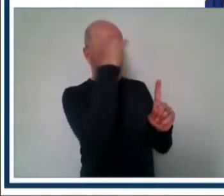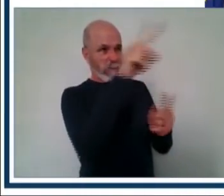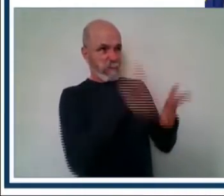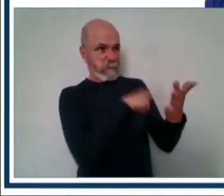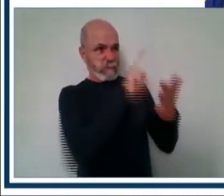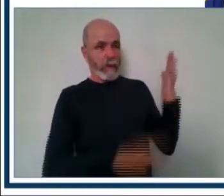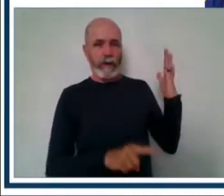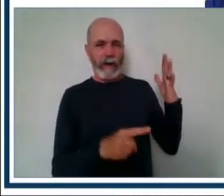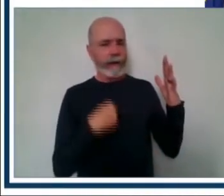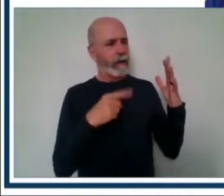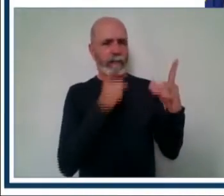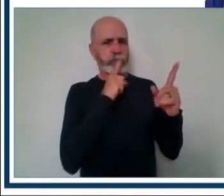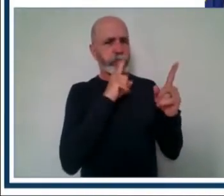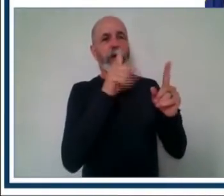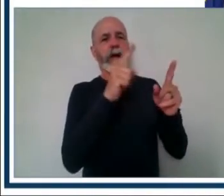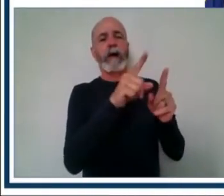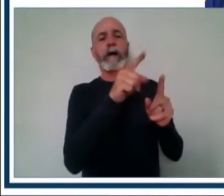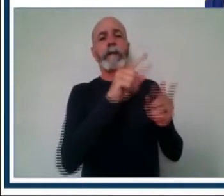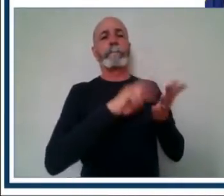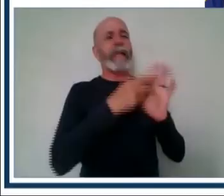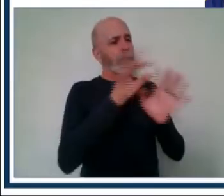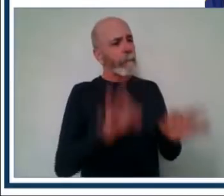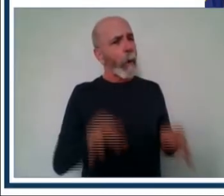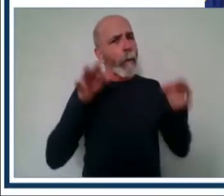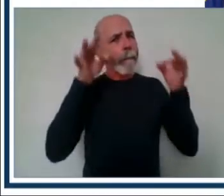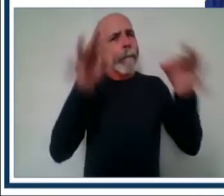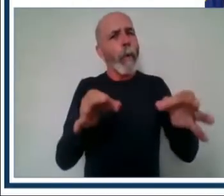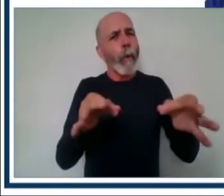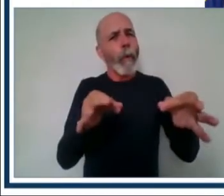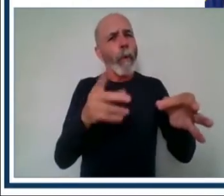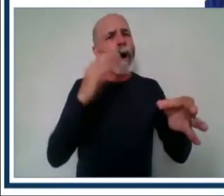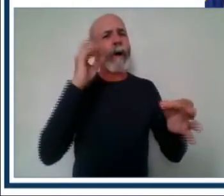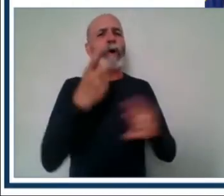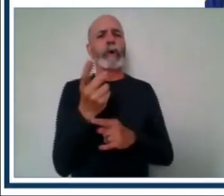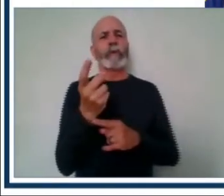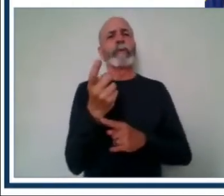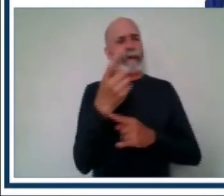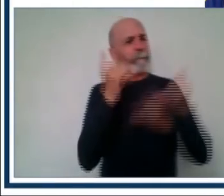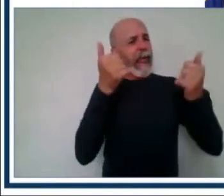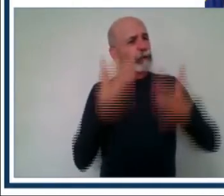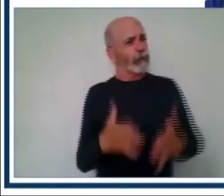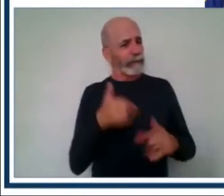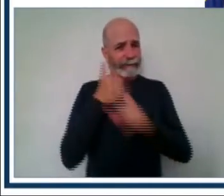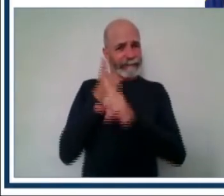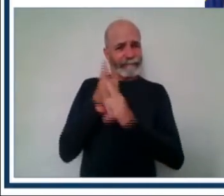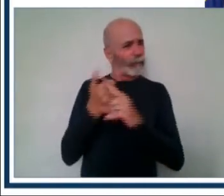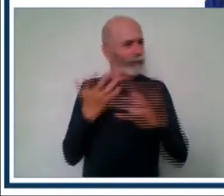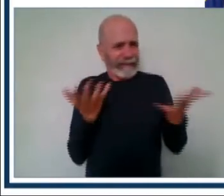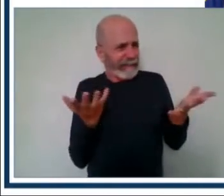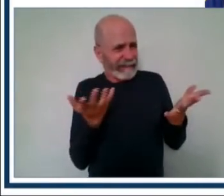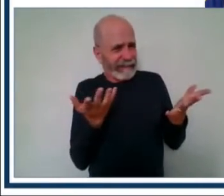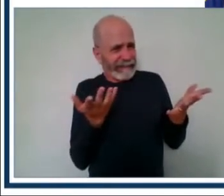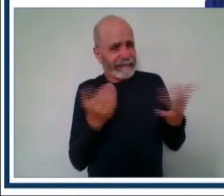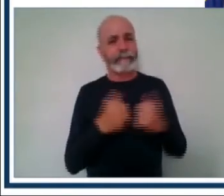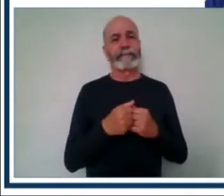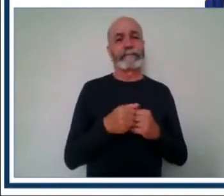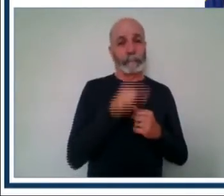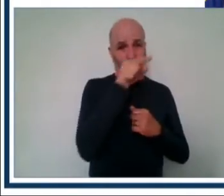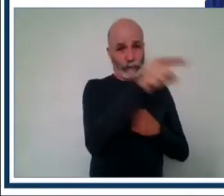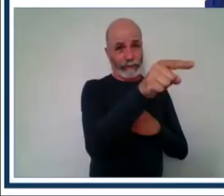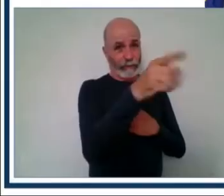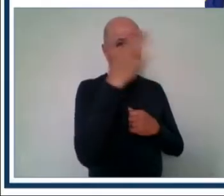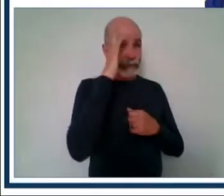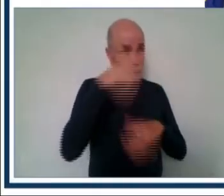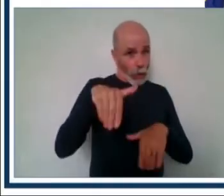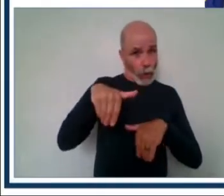it to the junior players. I'm wondering whether or not there's an apology that is being offered today. She